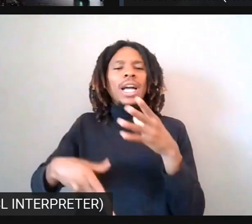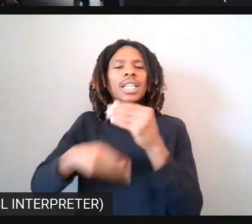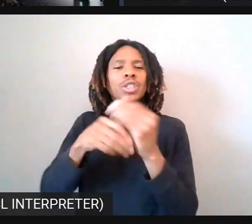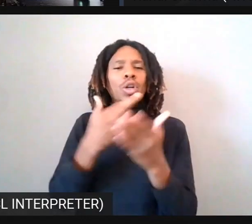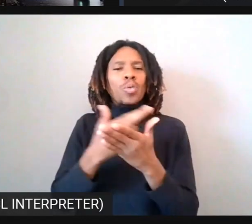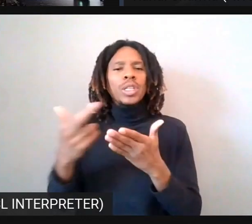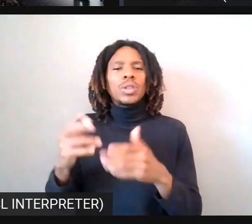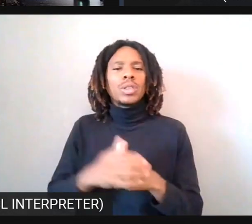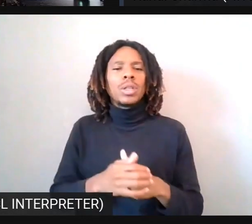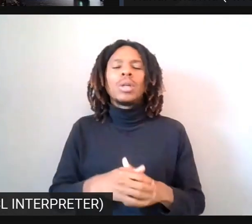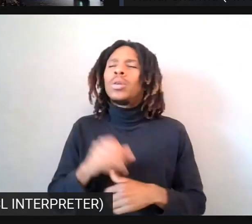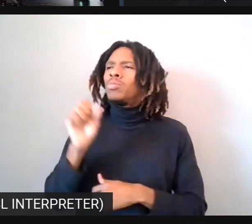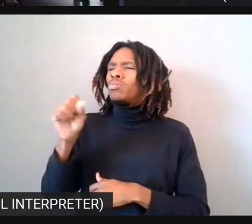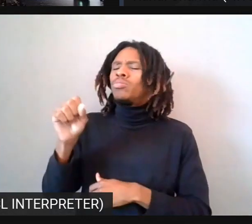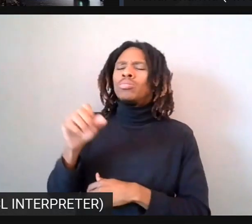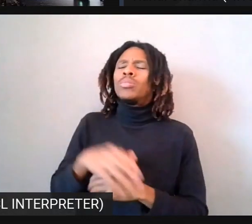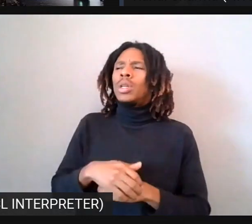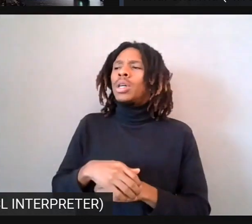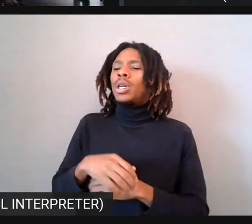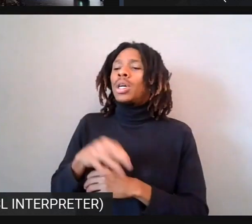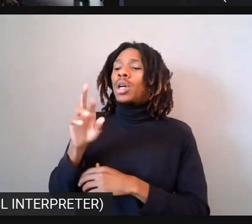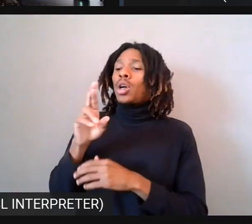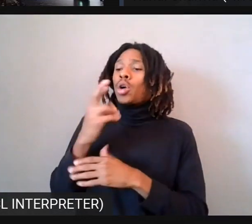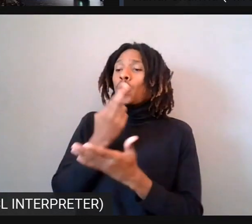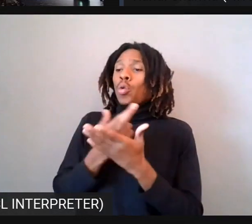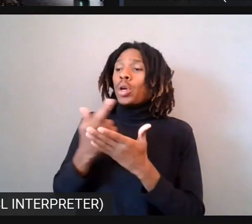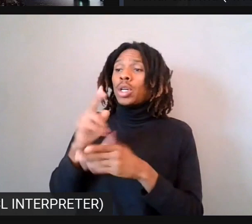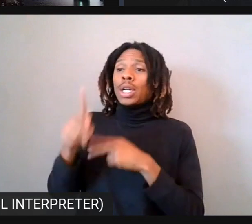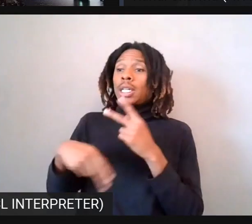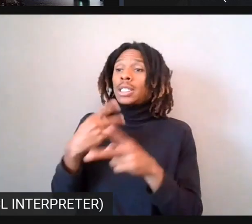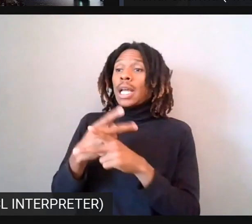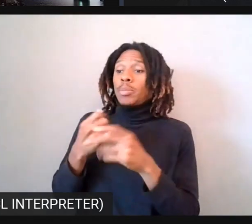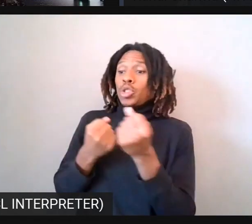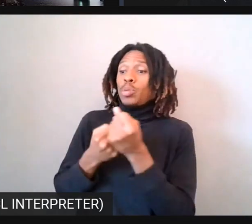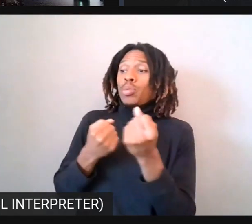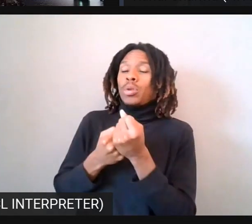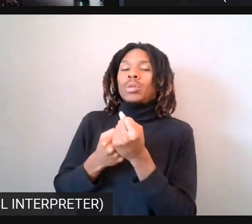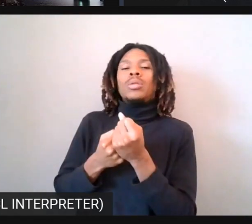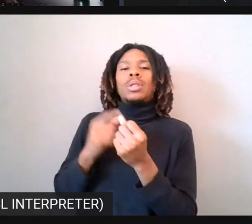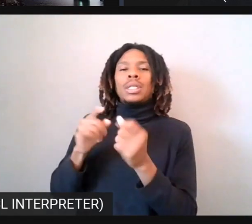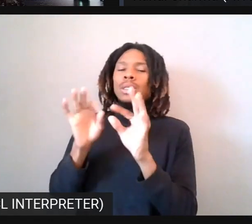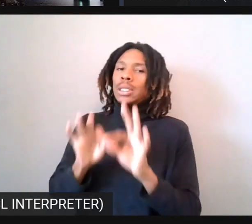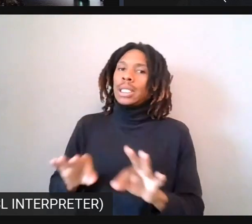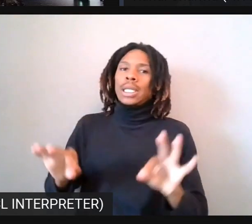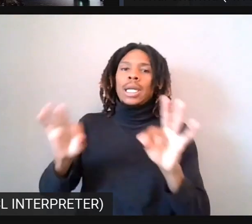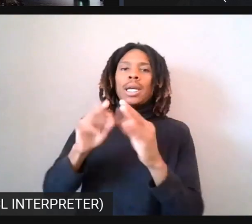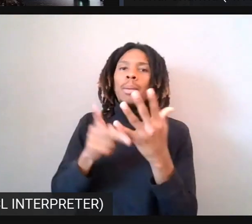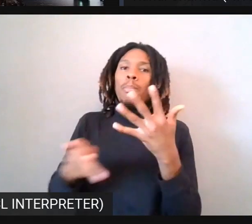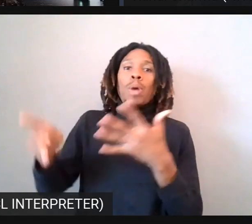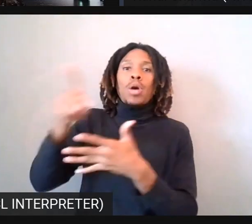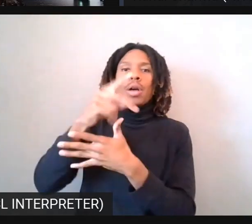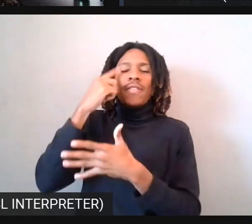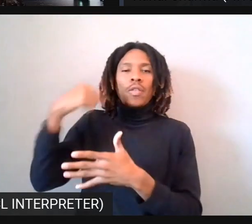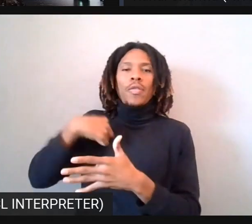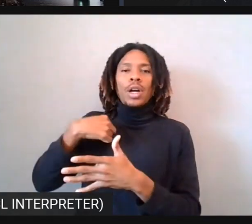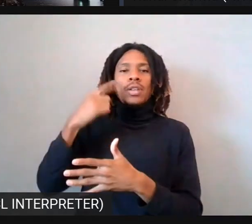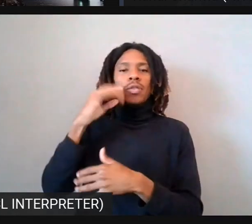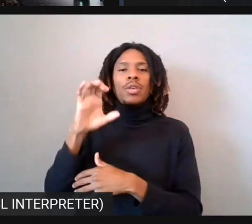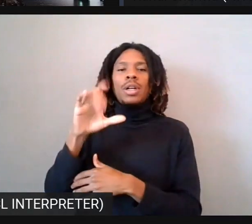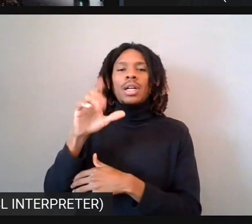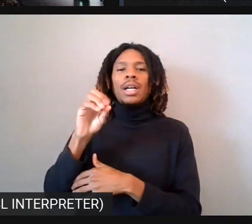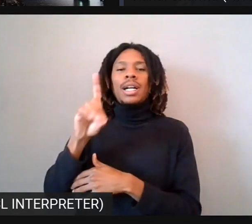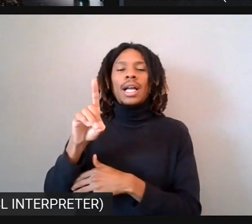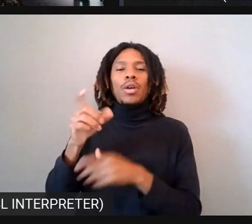Oh, absolutely. Yeah, definitely, Jeff. So resource type support is a key priority area for us as part of Cloud Control API, and we